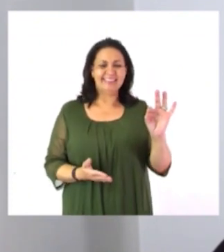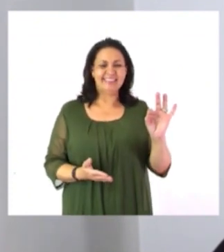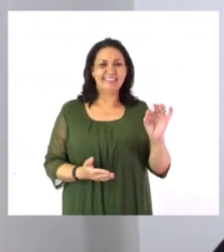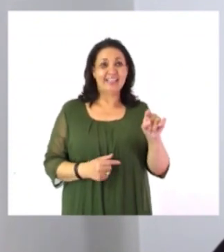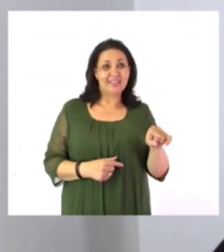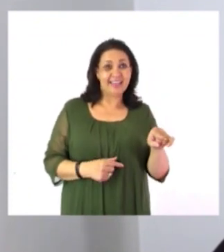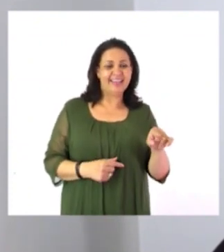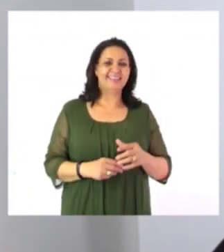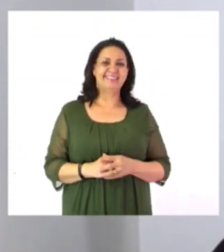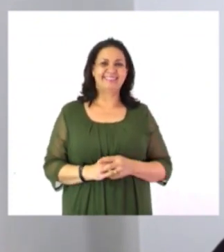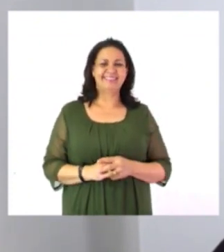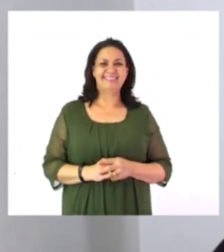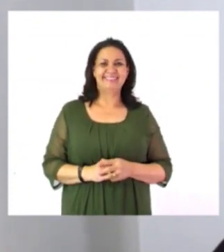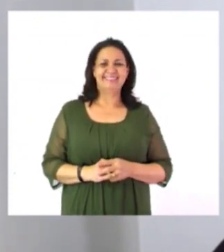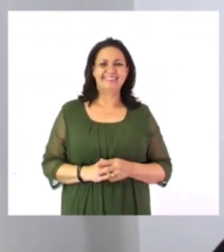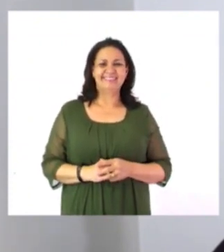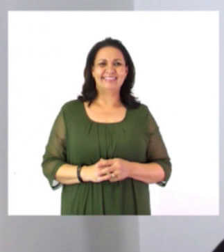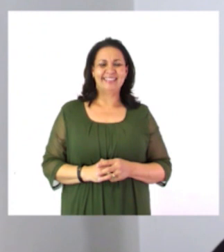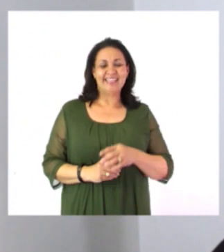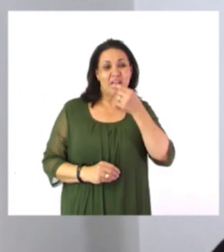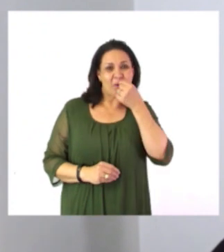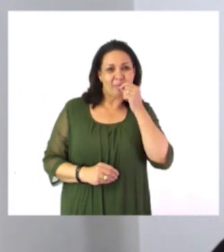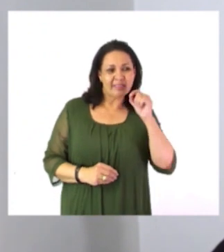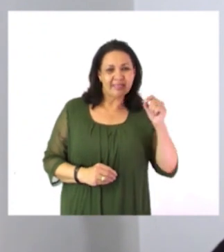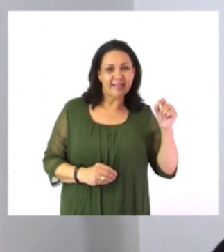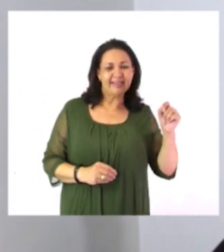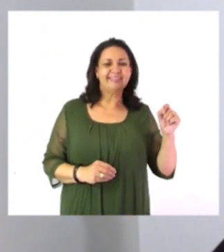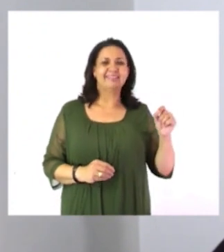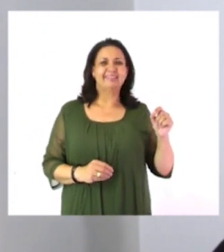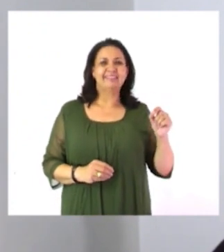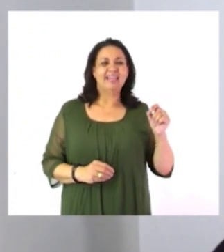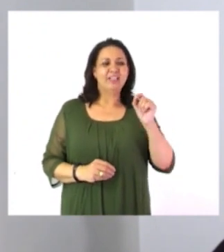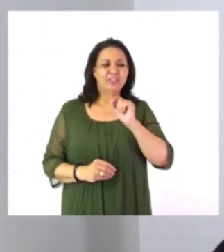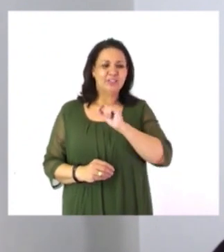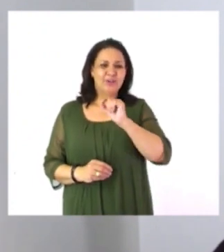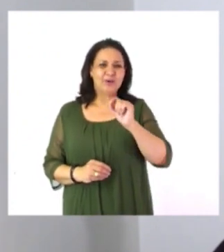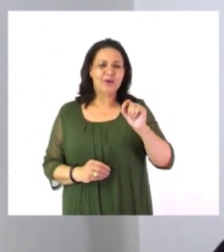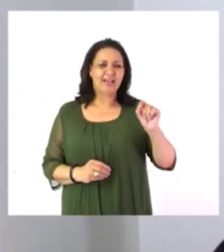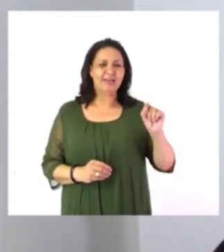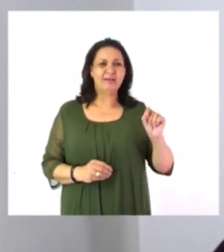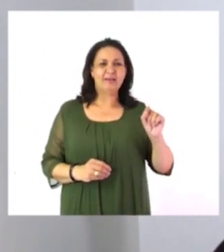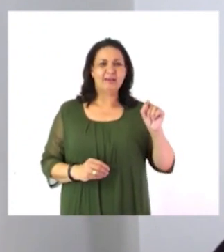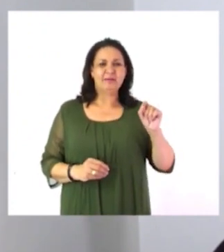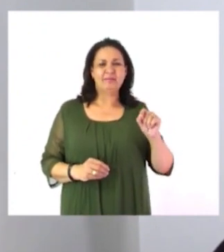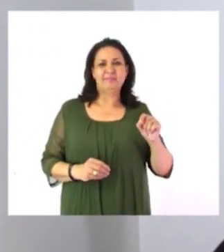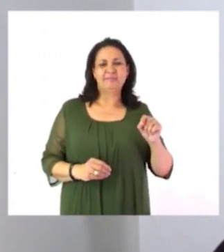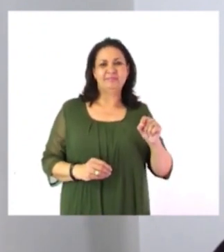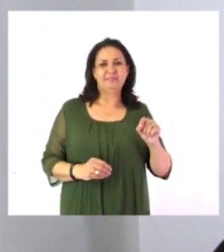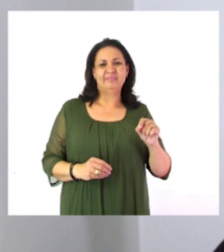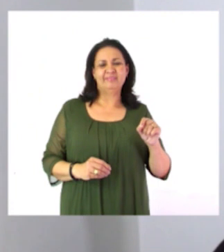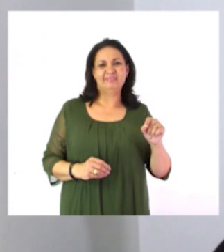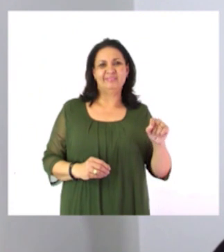at page 19? Take your pencil or your crayon and draw a line between the 2 lines that you have on the